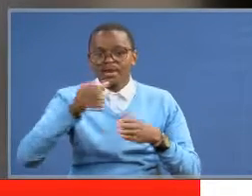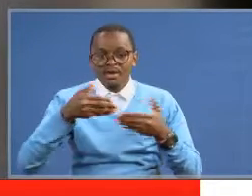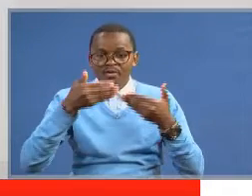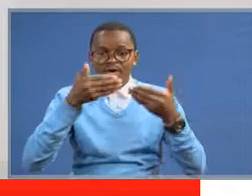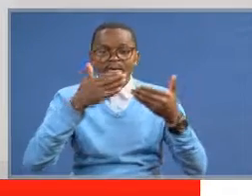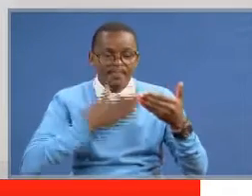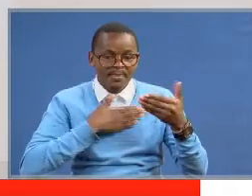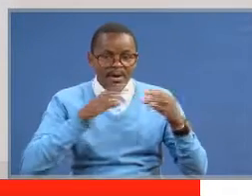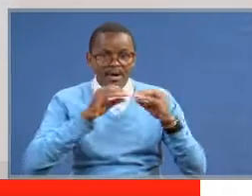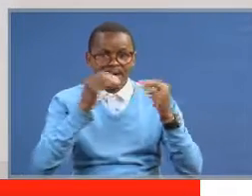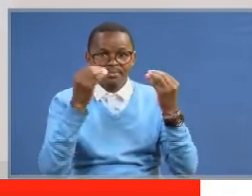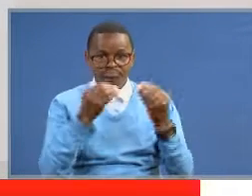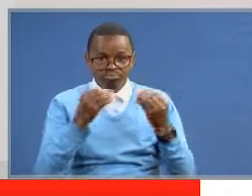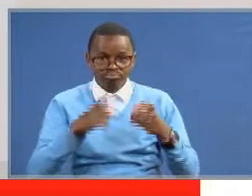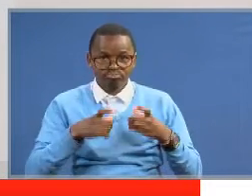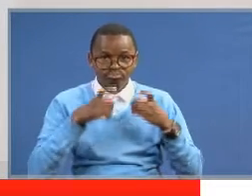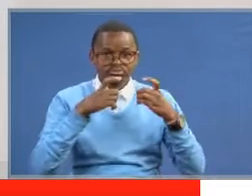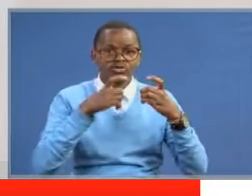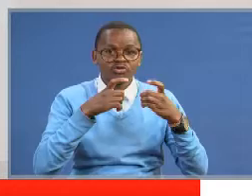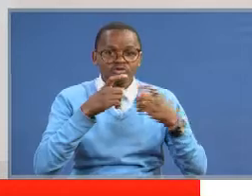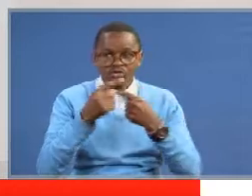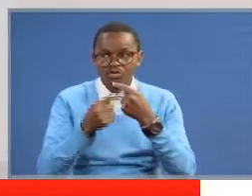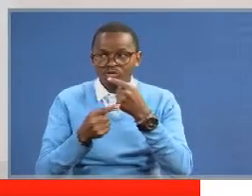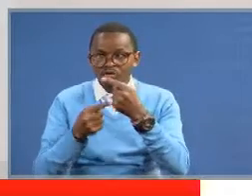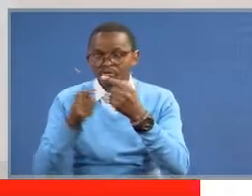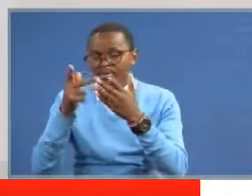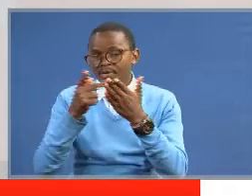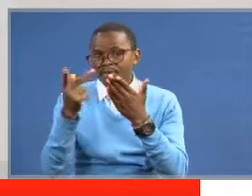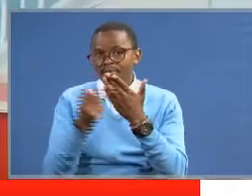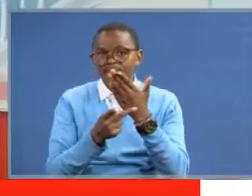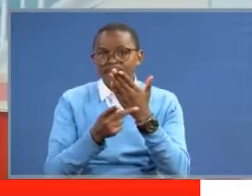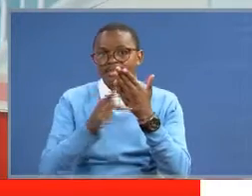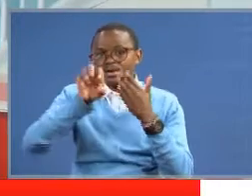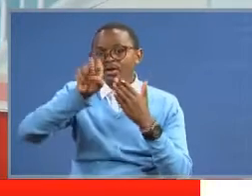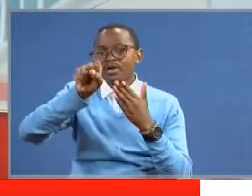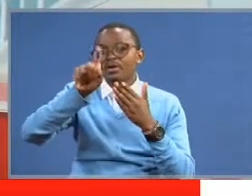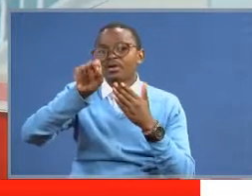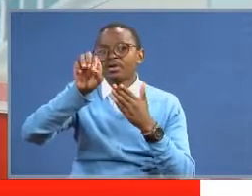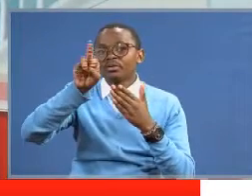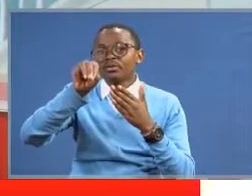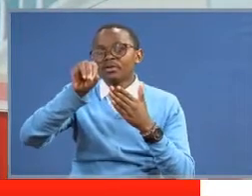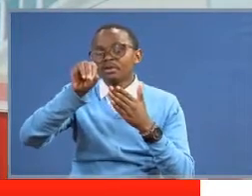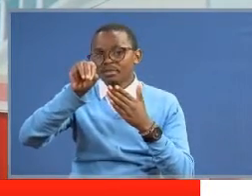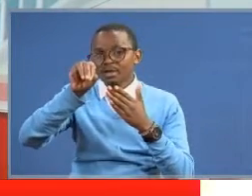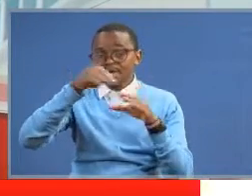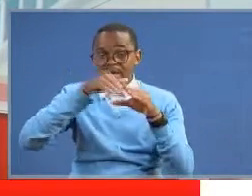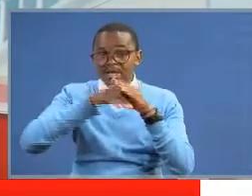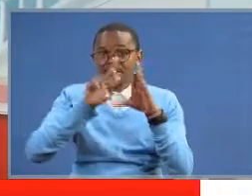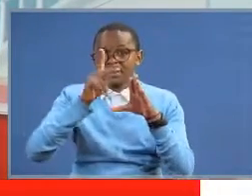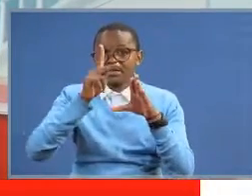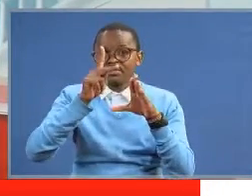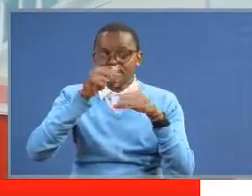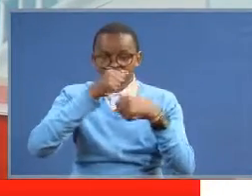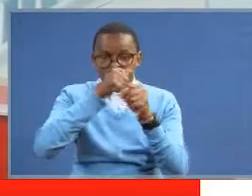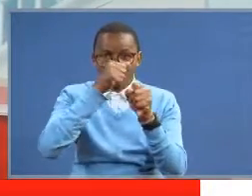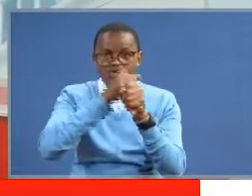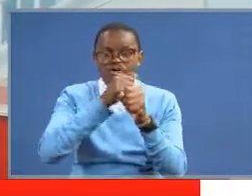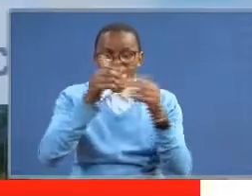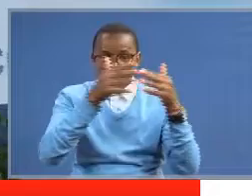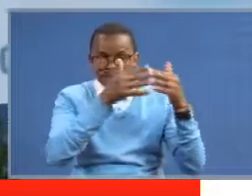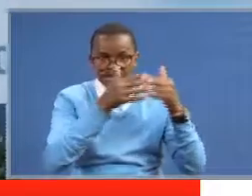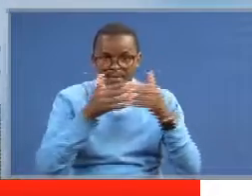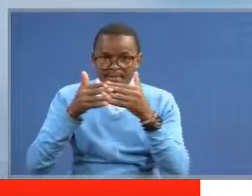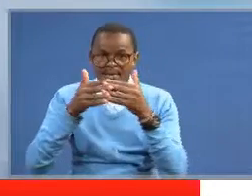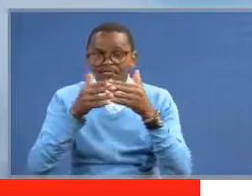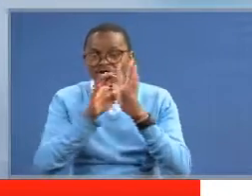my organization a grant to run a project called STEM Cafe Kenya. We've been doing it in all American spaces in the